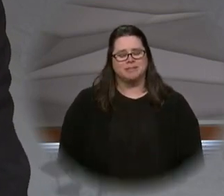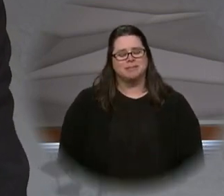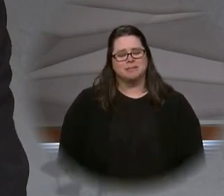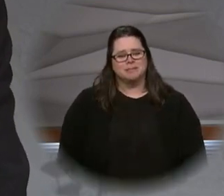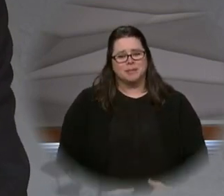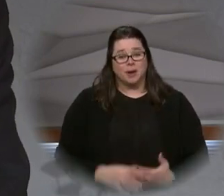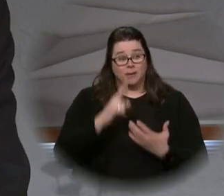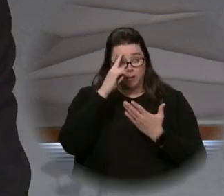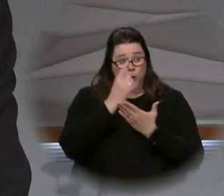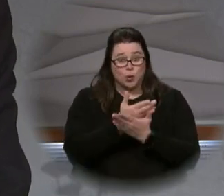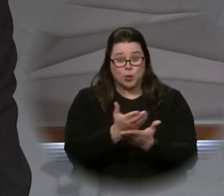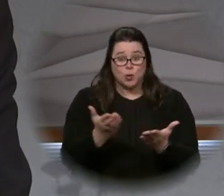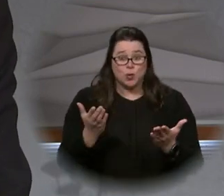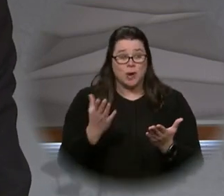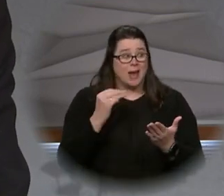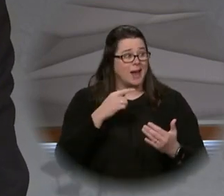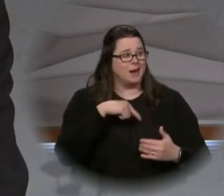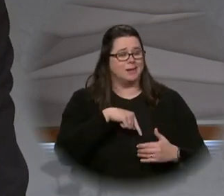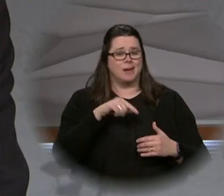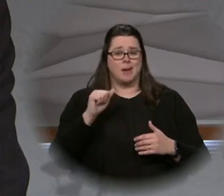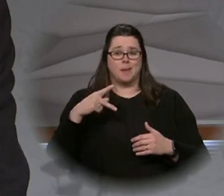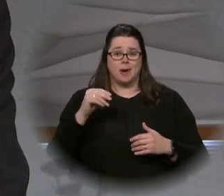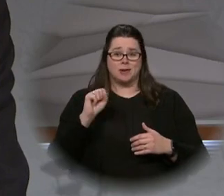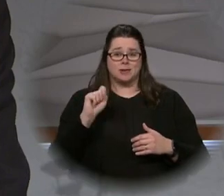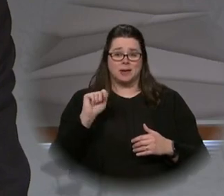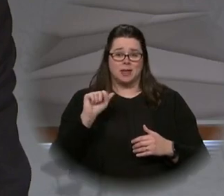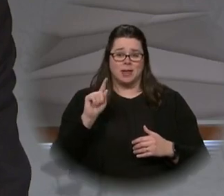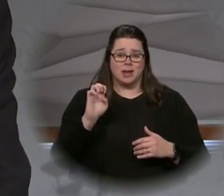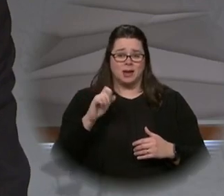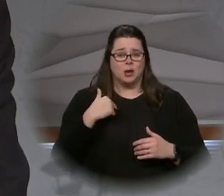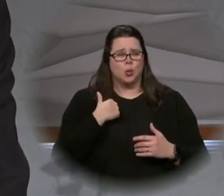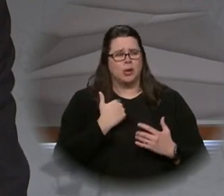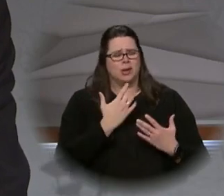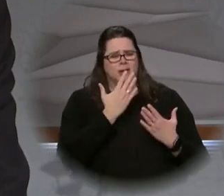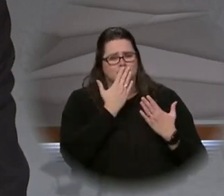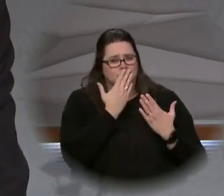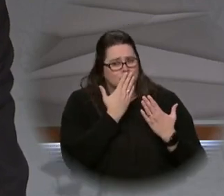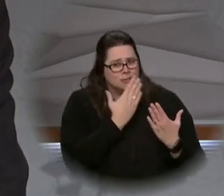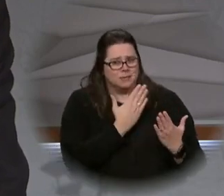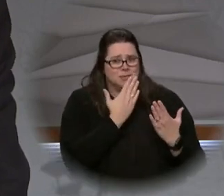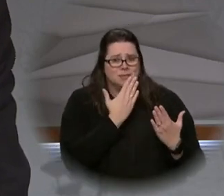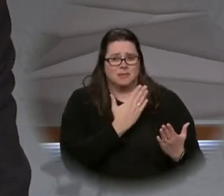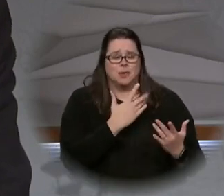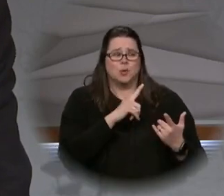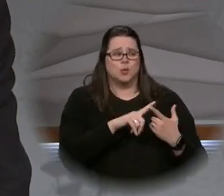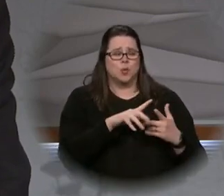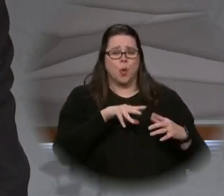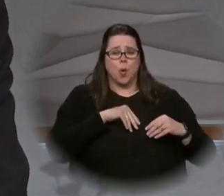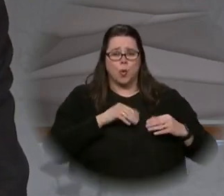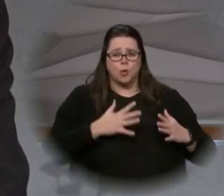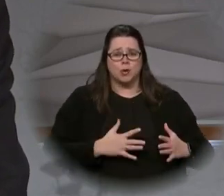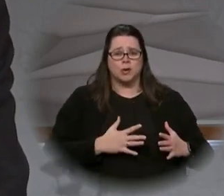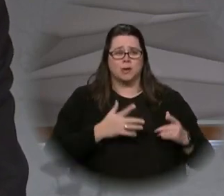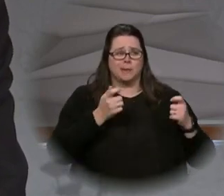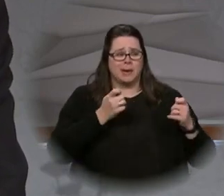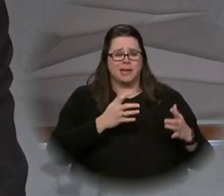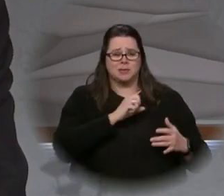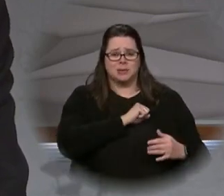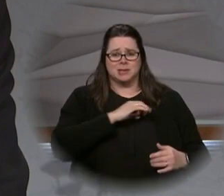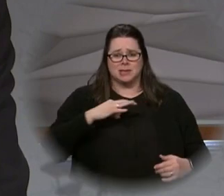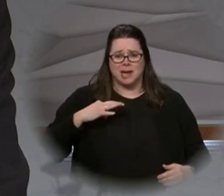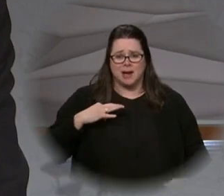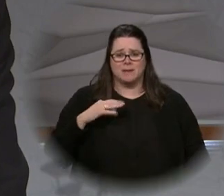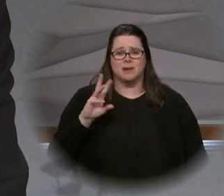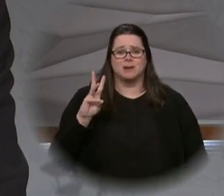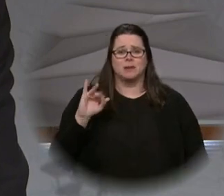On your behalf and that of the Apostolate, we express our gratitude to the owner, management,